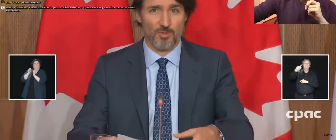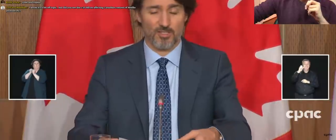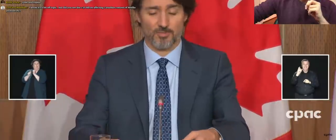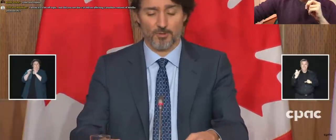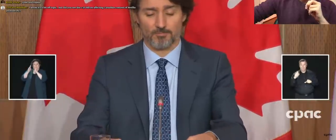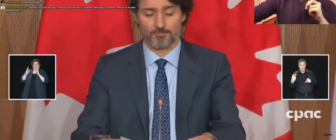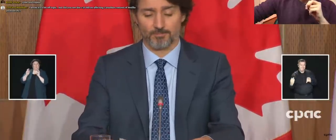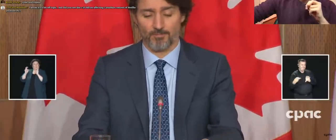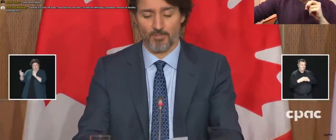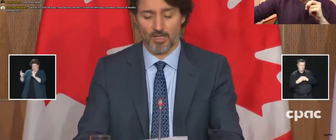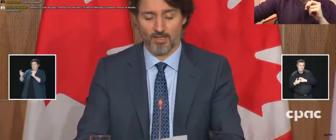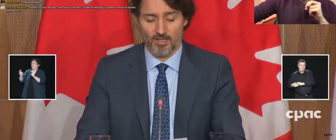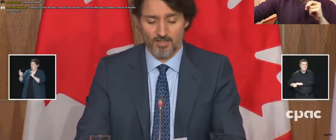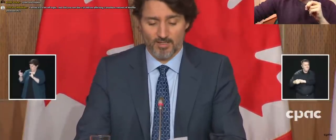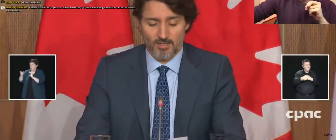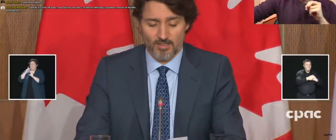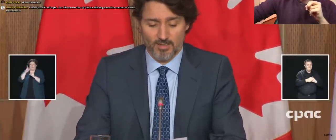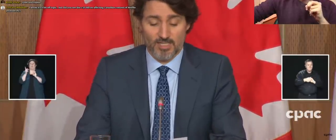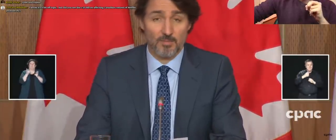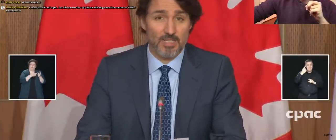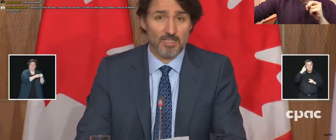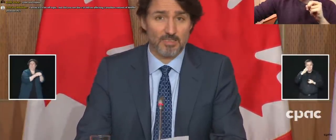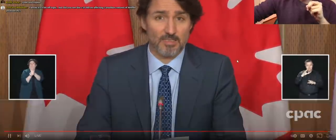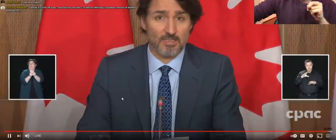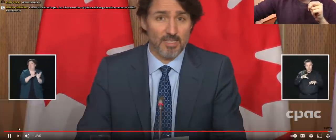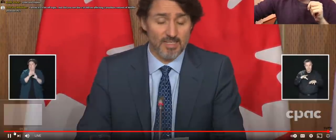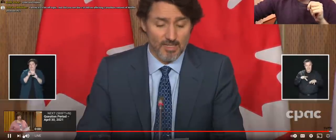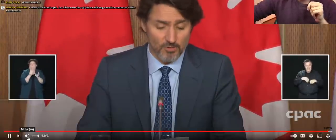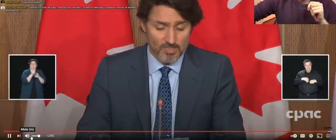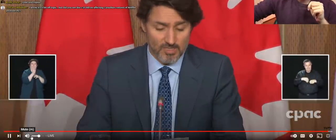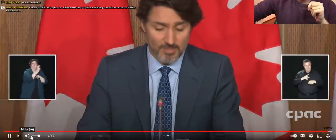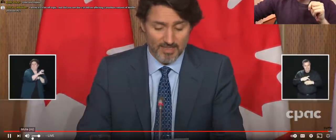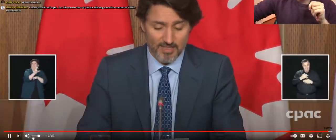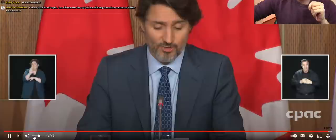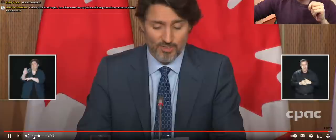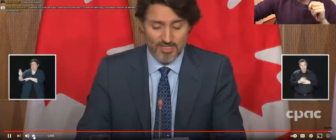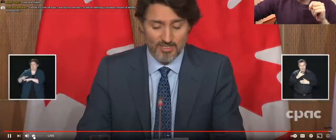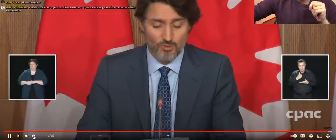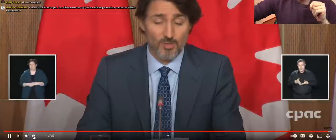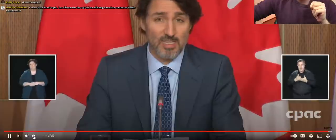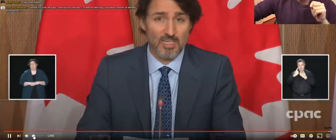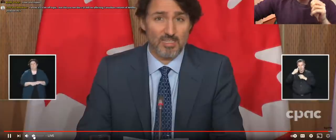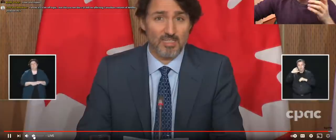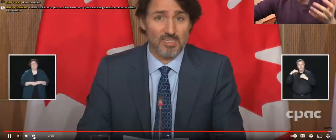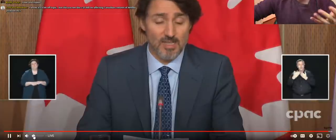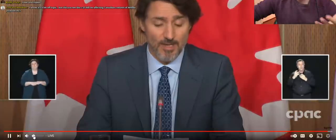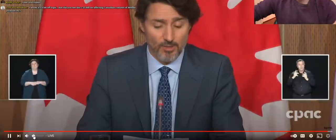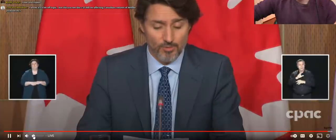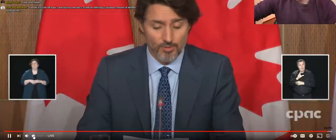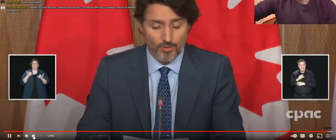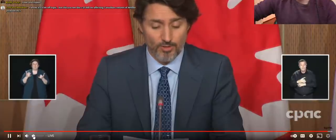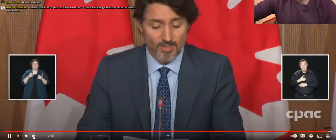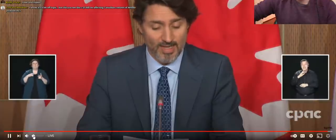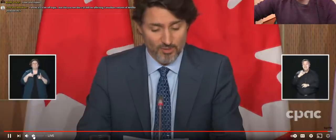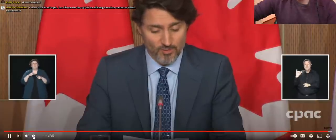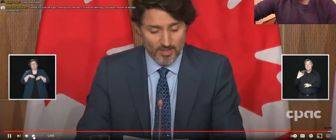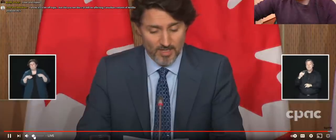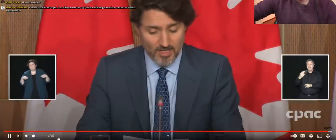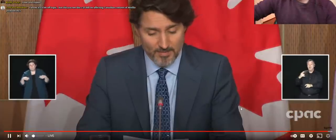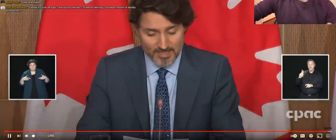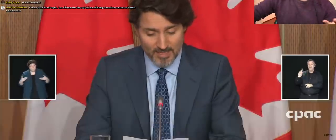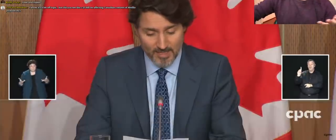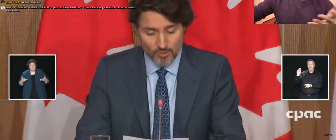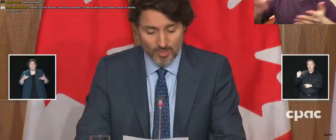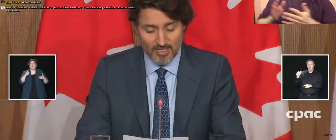soon as possible. En terminant, tel qu'annoncé ce matin, okay, so that's actually a pretty big announcement. I wasn't expecting that